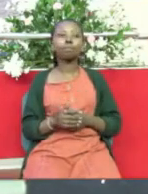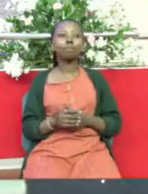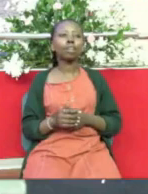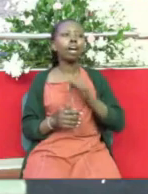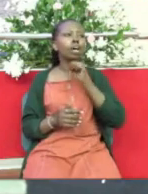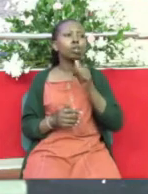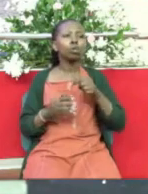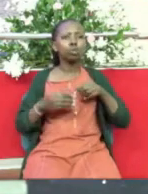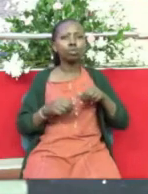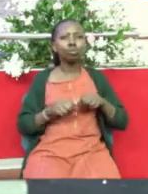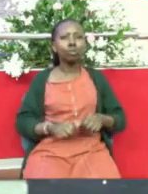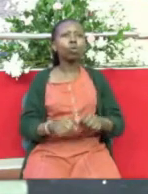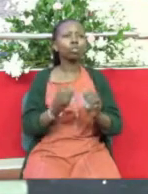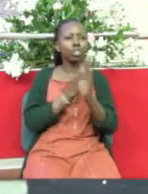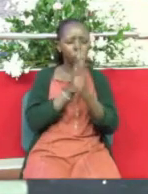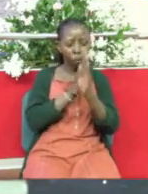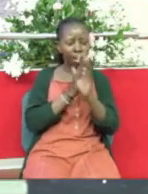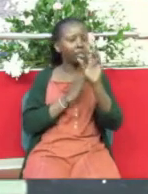in anonymity.